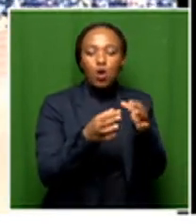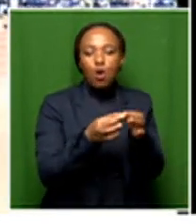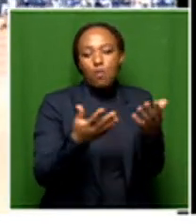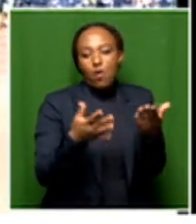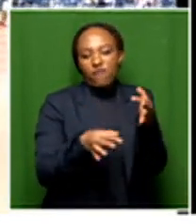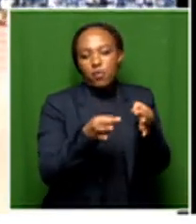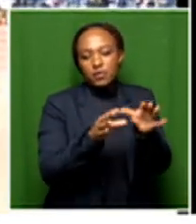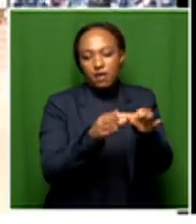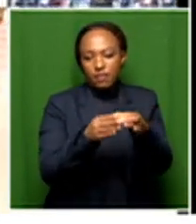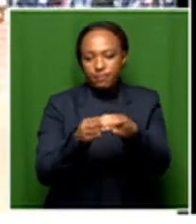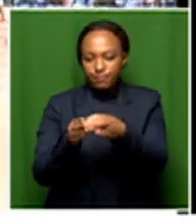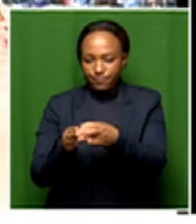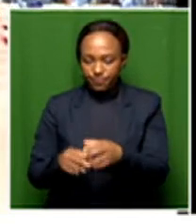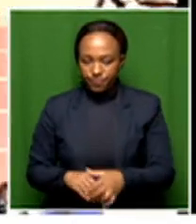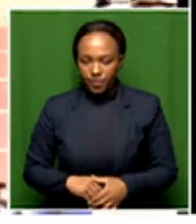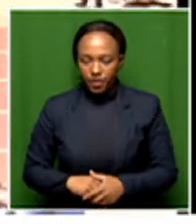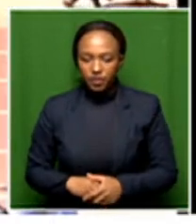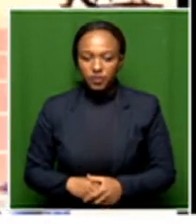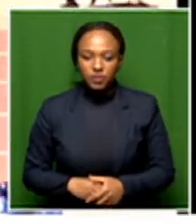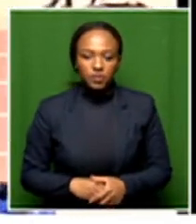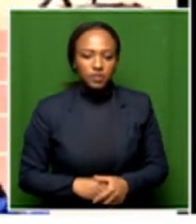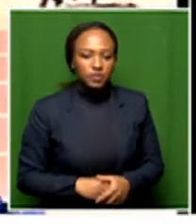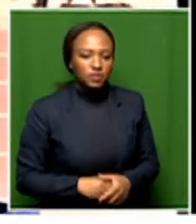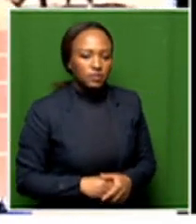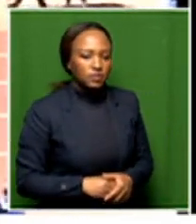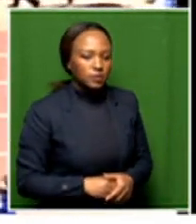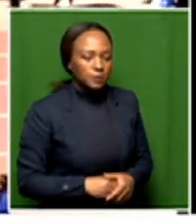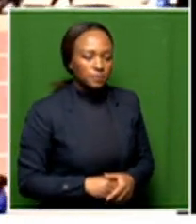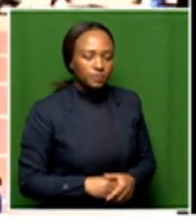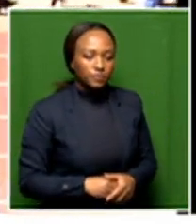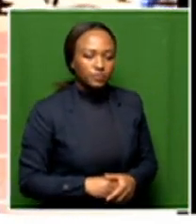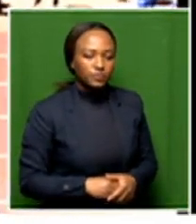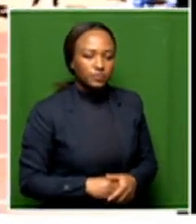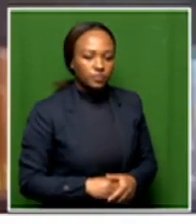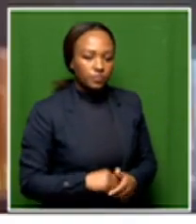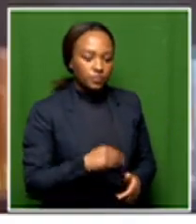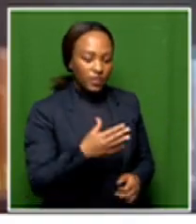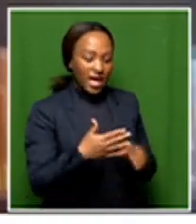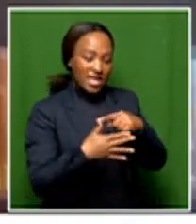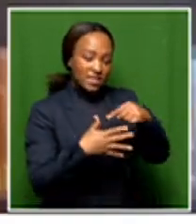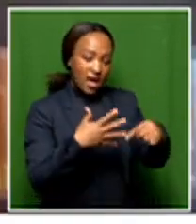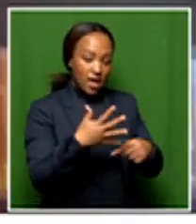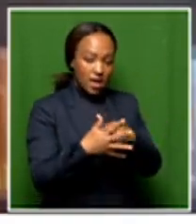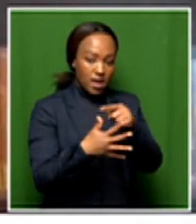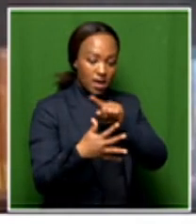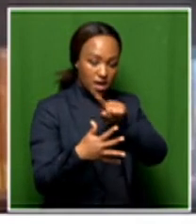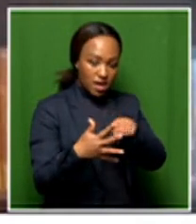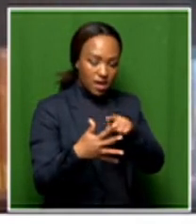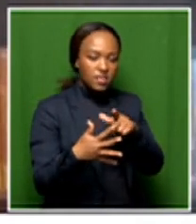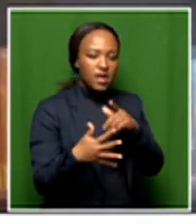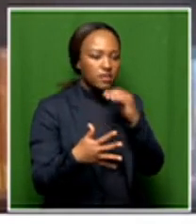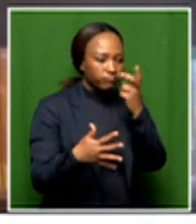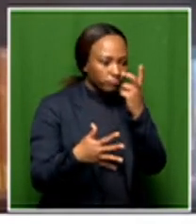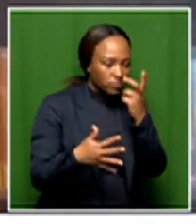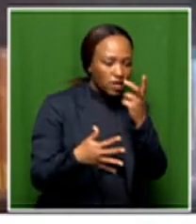Well, it says that these are explorers. They have experimented with a political project. They were duped.